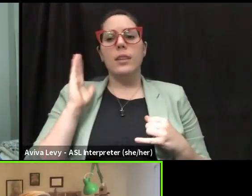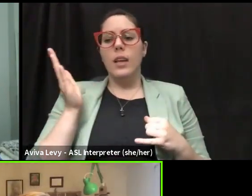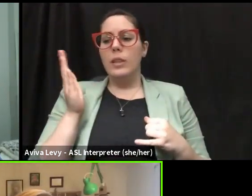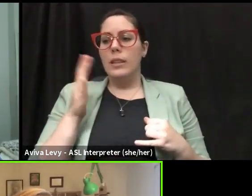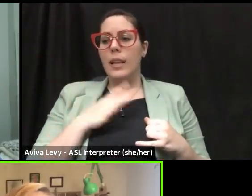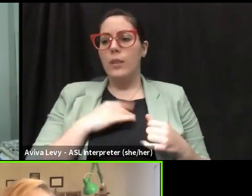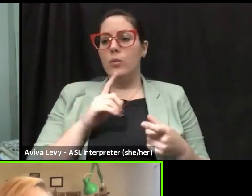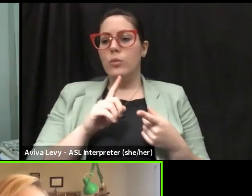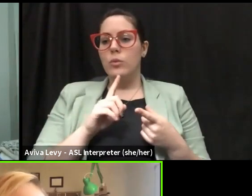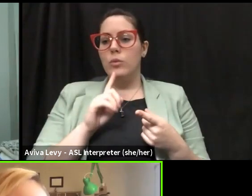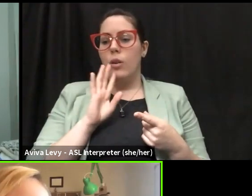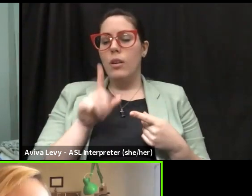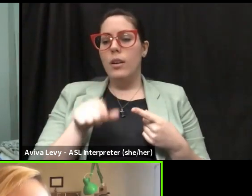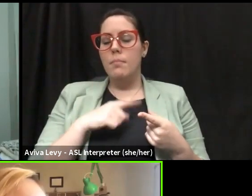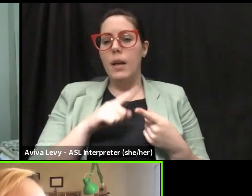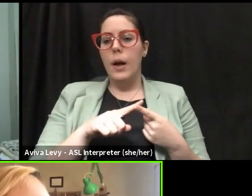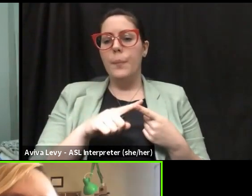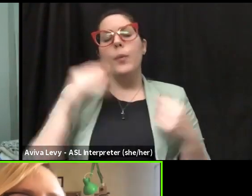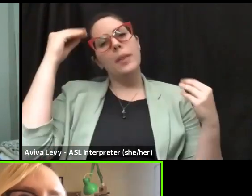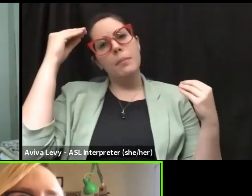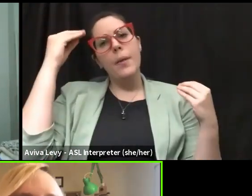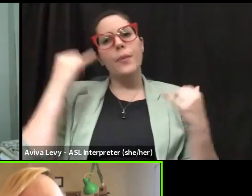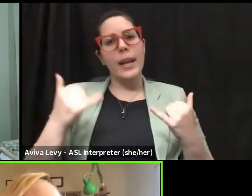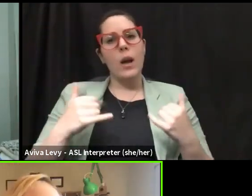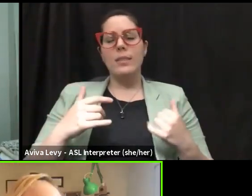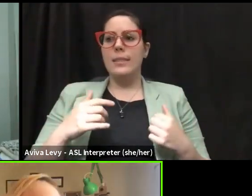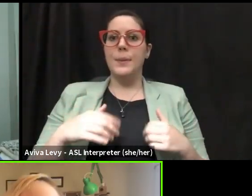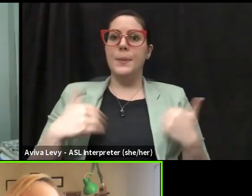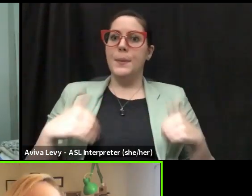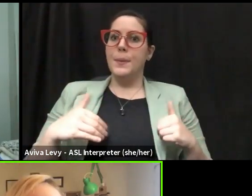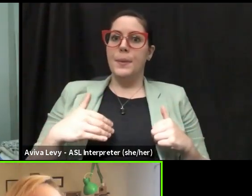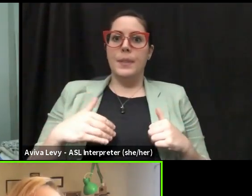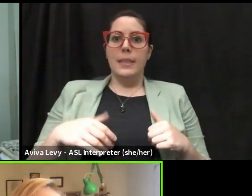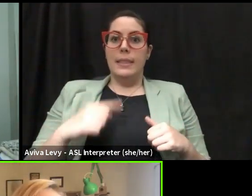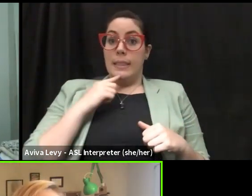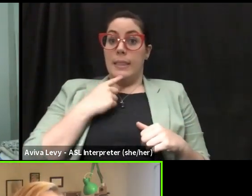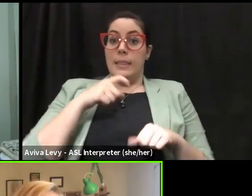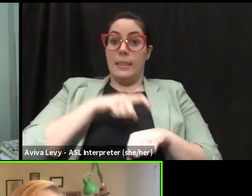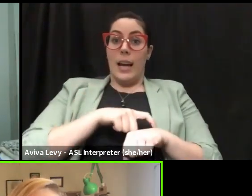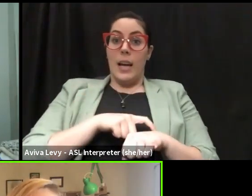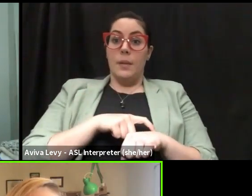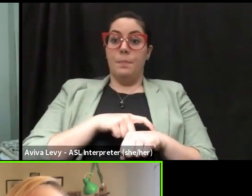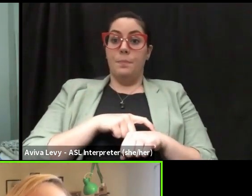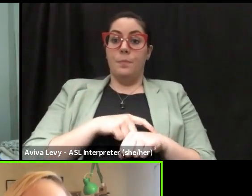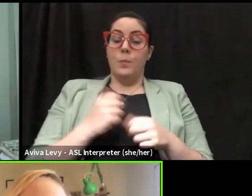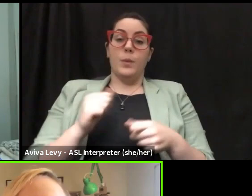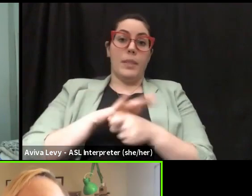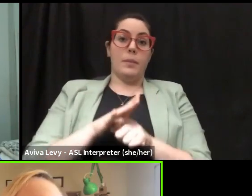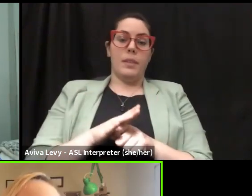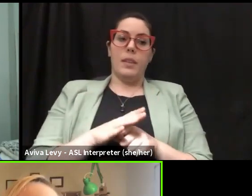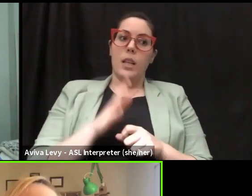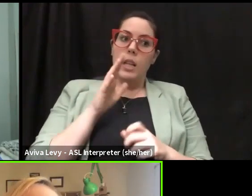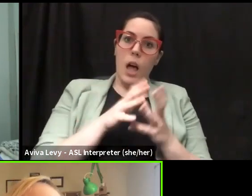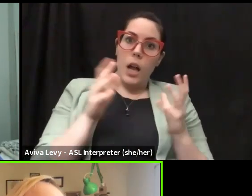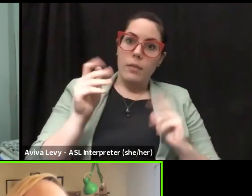really intense time and, you know, a lot of us as theater artists are drawn to very charged or challenging work,